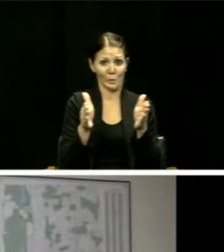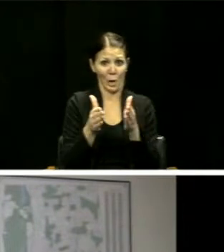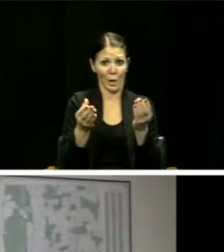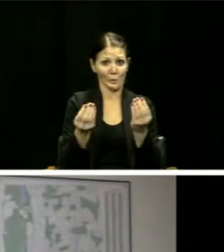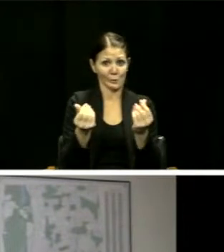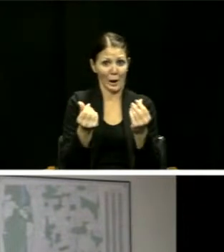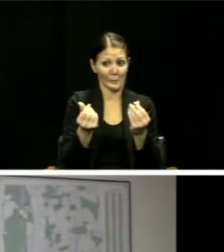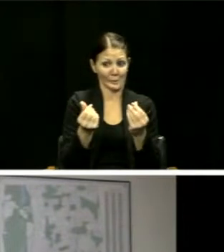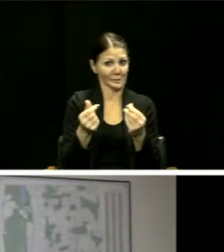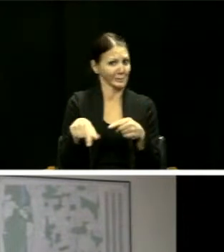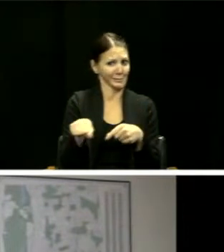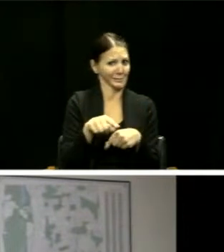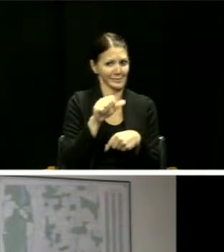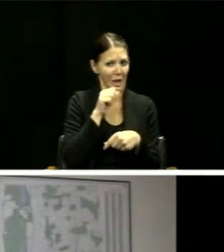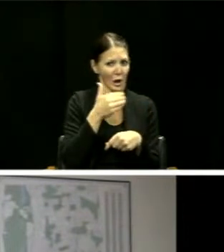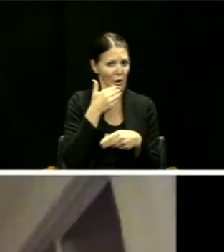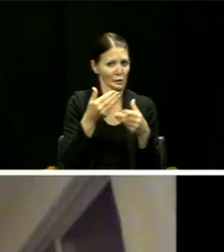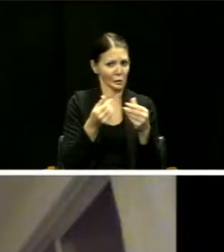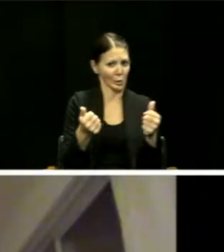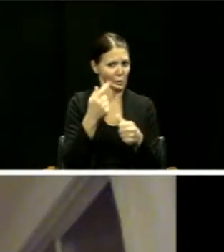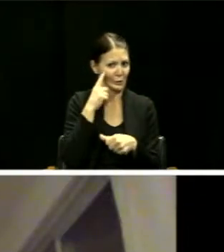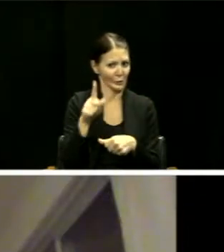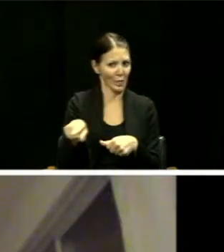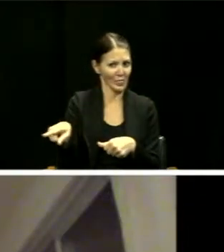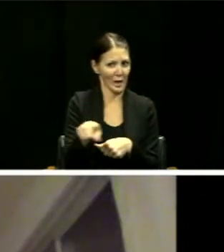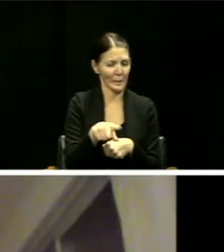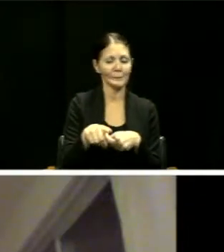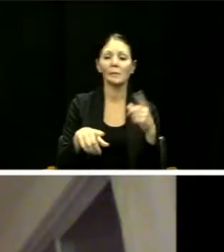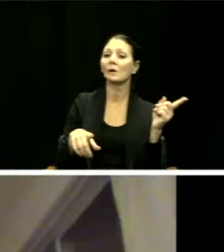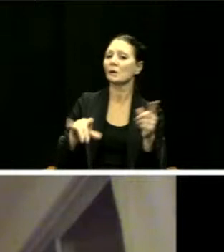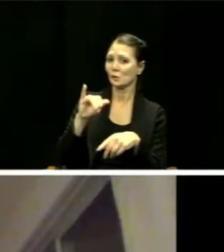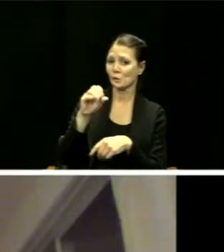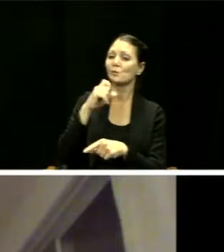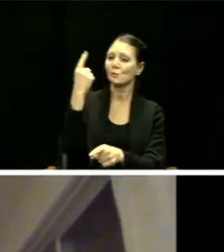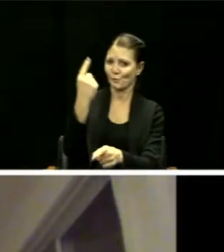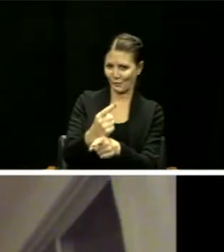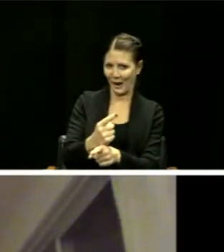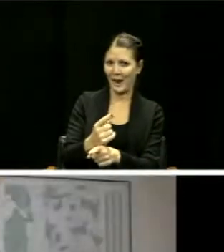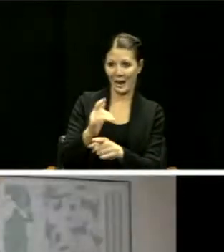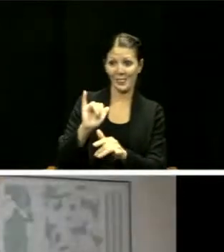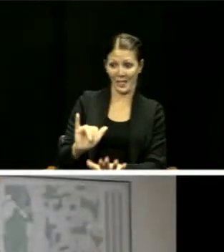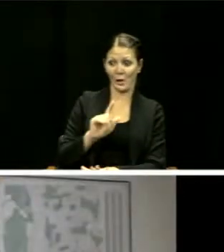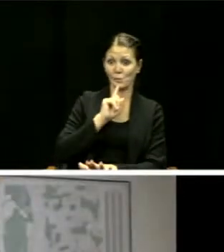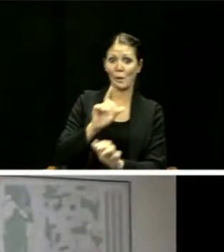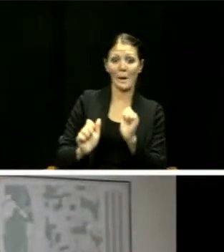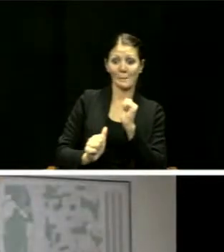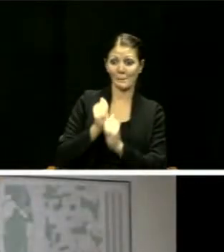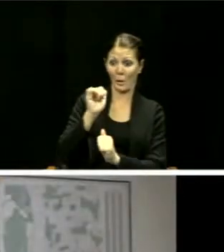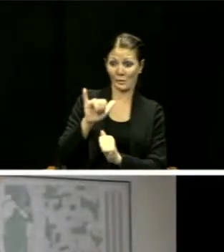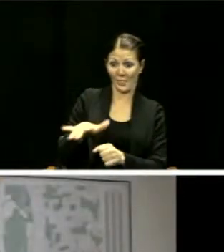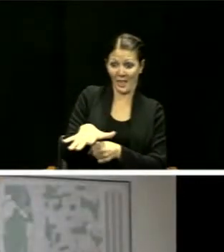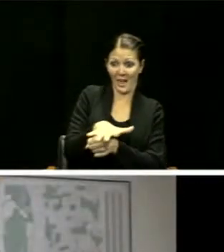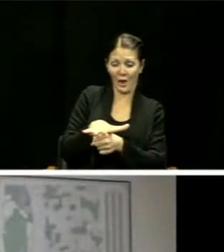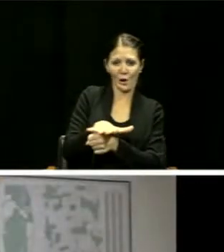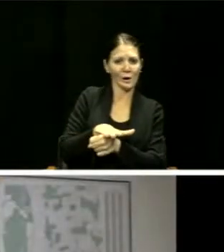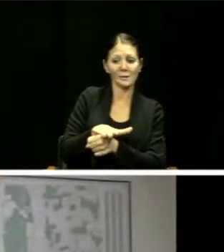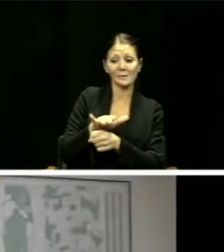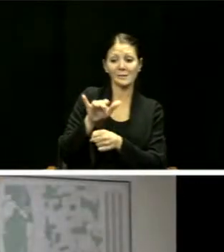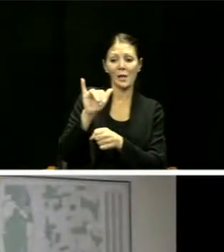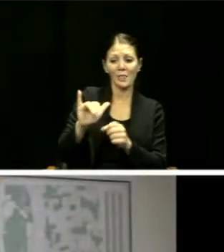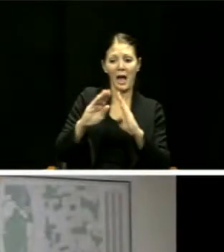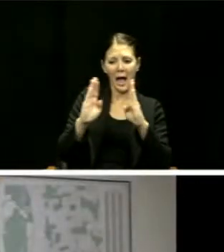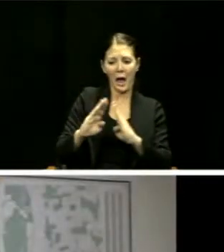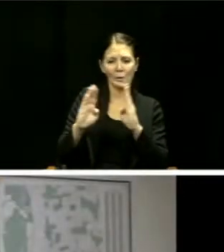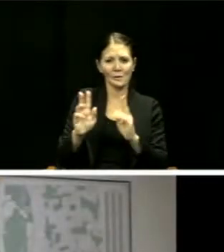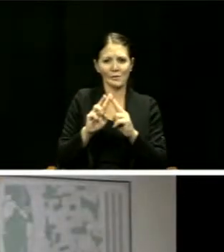solution for them. Correct, right. It'd be, and that's what we have in the majority of the area is it's properties that are